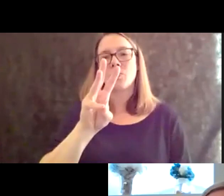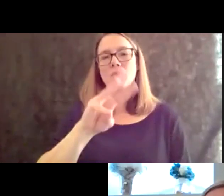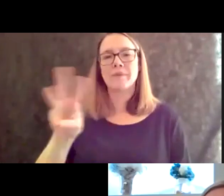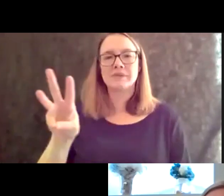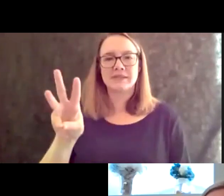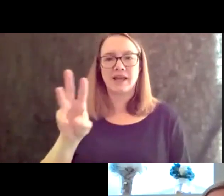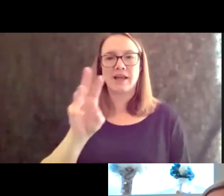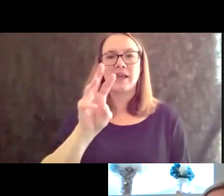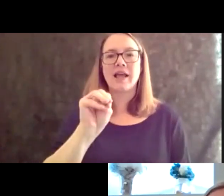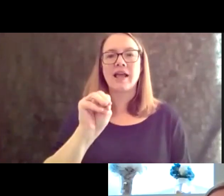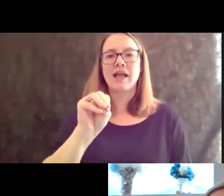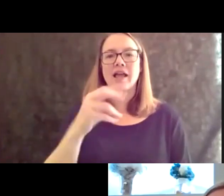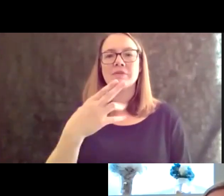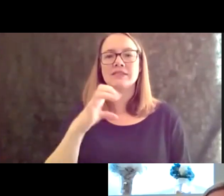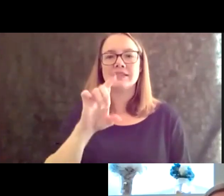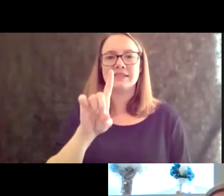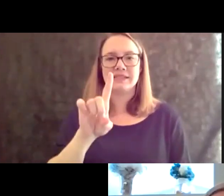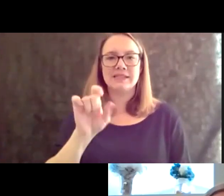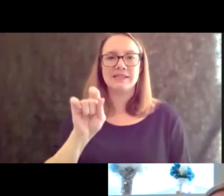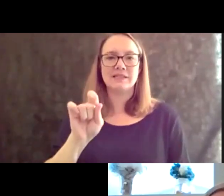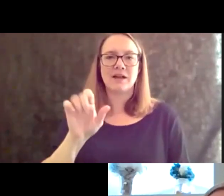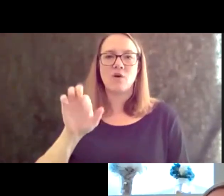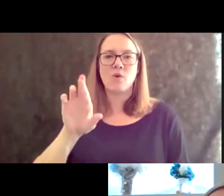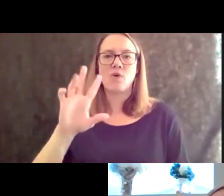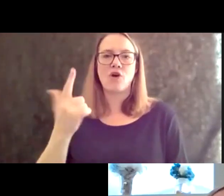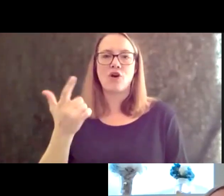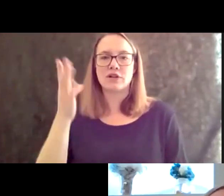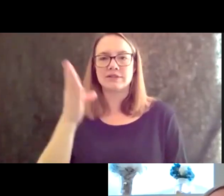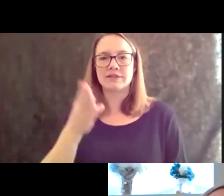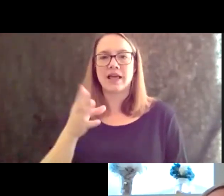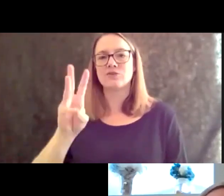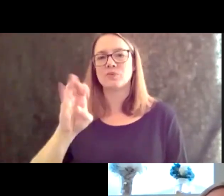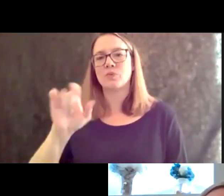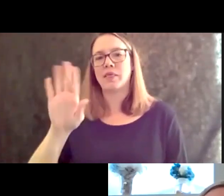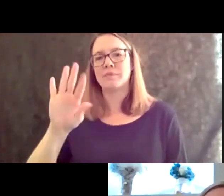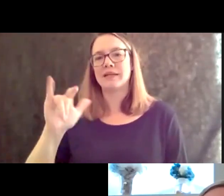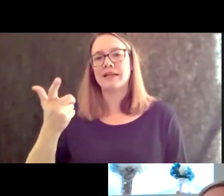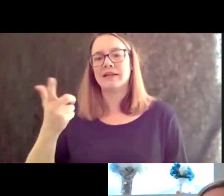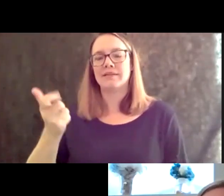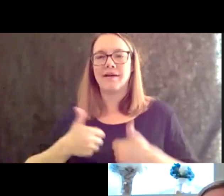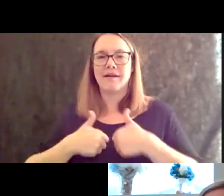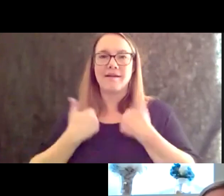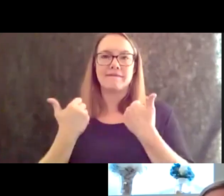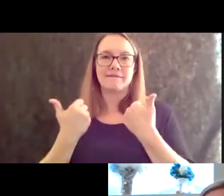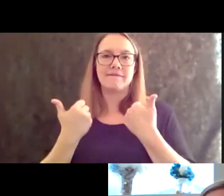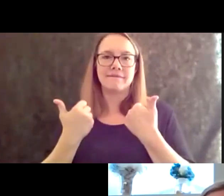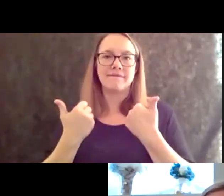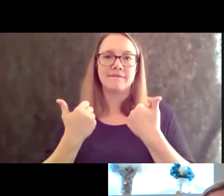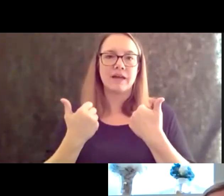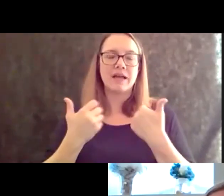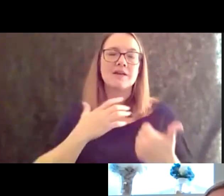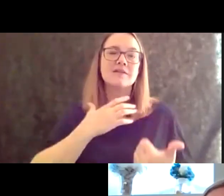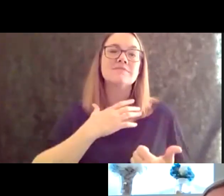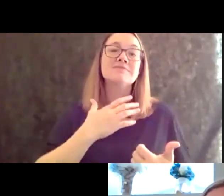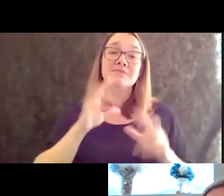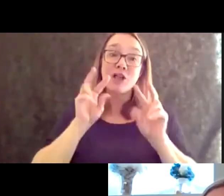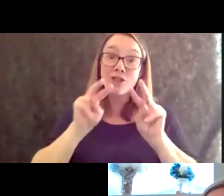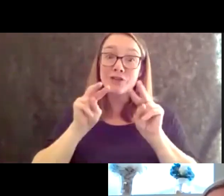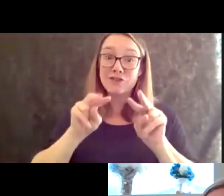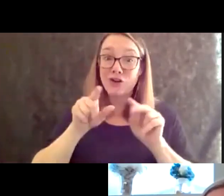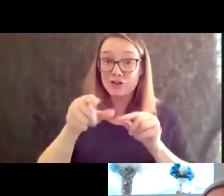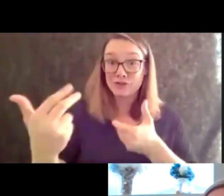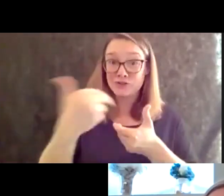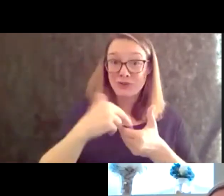mhgd.org/wellbeinglive, to be notified of upcoming Wellbeing Live events and submit more questions. We look forward to having you join us for the next Wellbeing